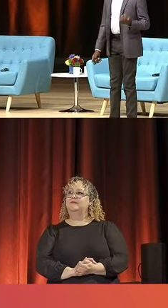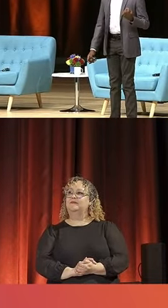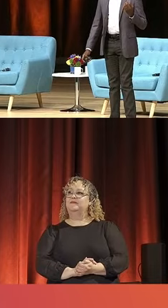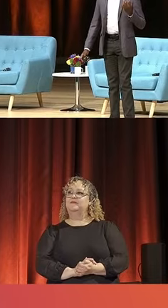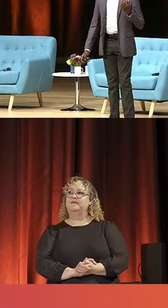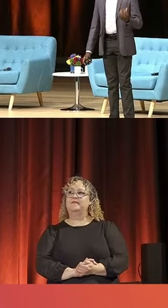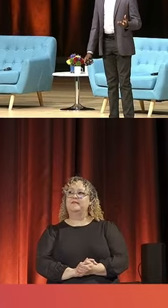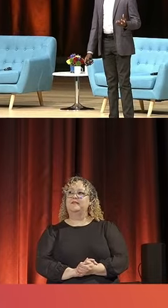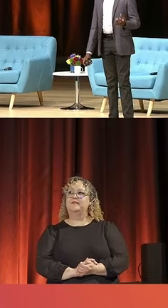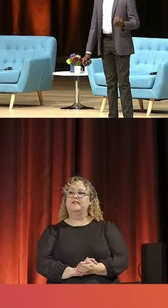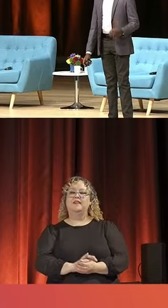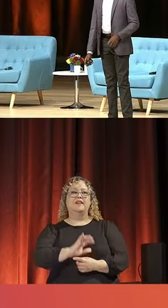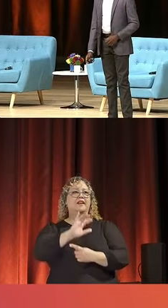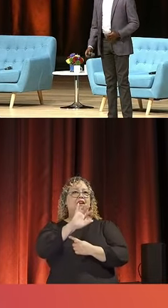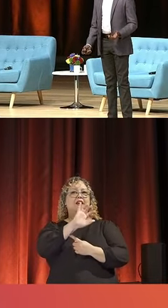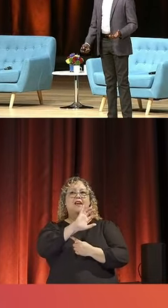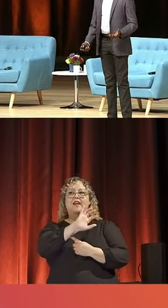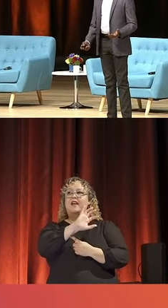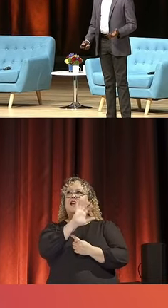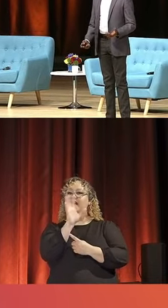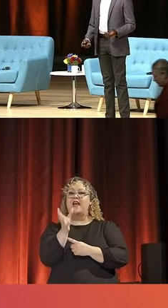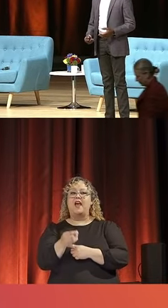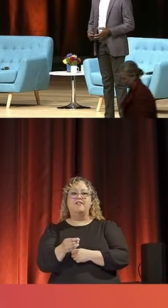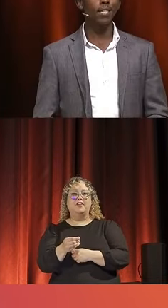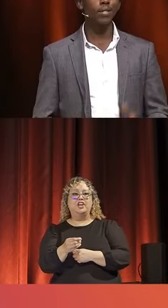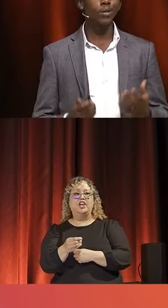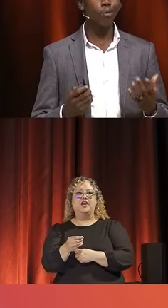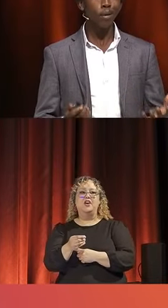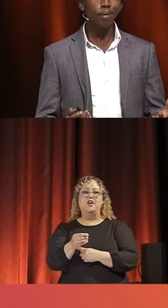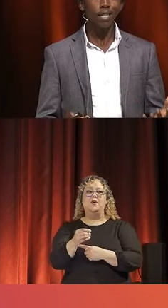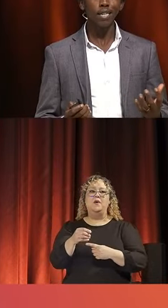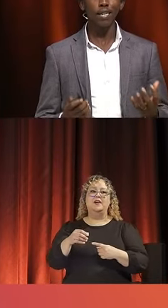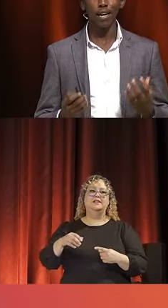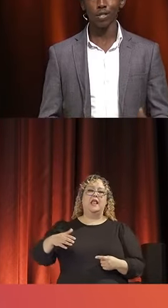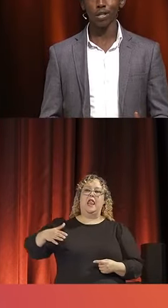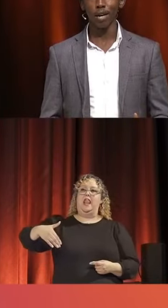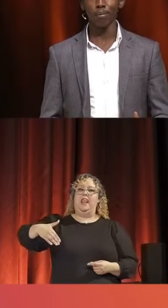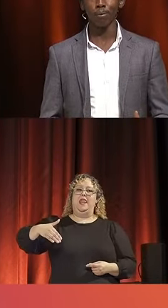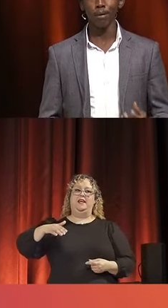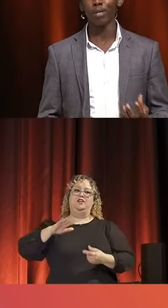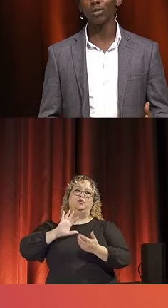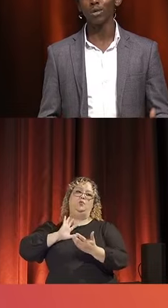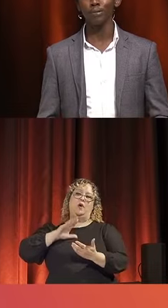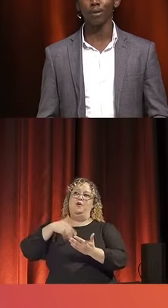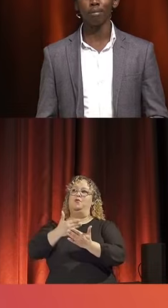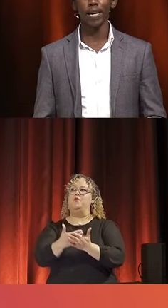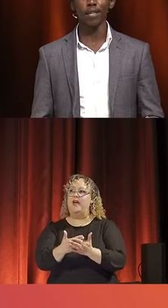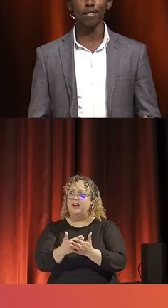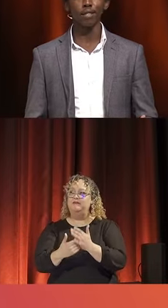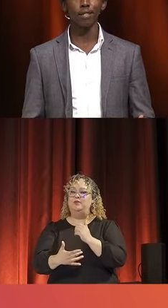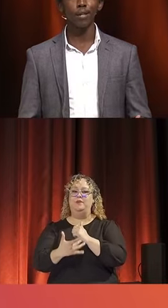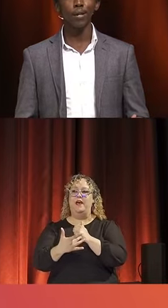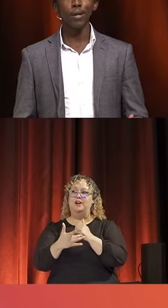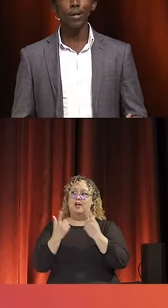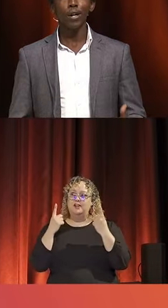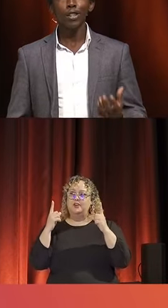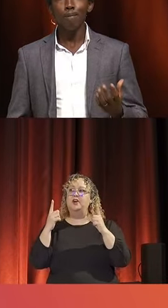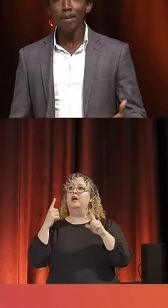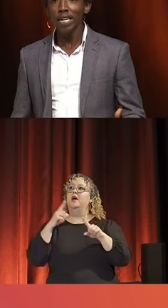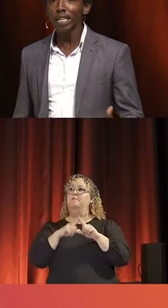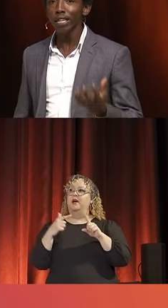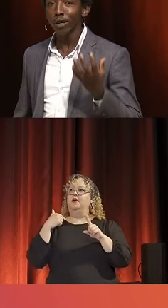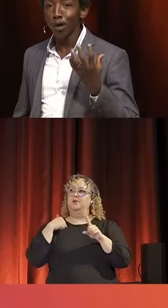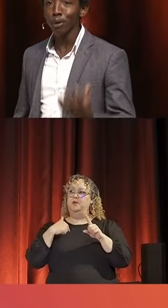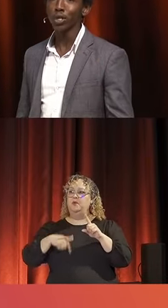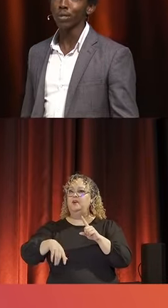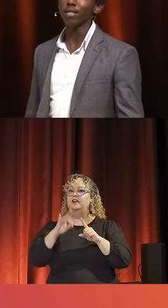Africa was late to the digital economy, but it is rapidly catching up and being transformed by it. There are